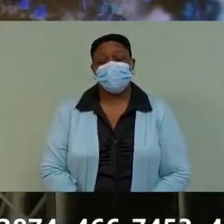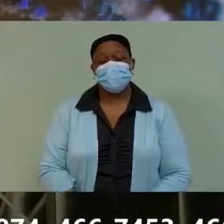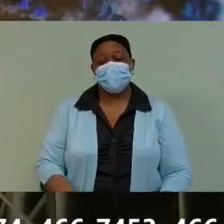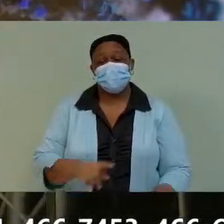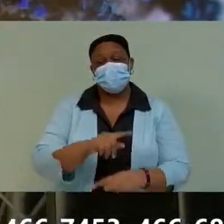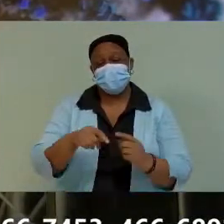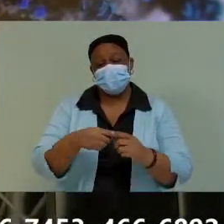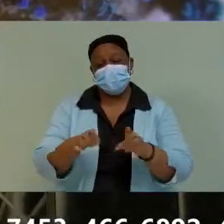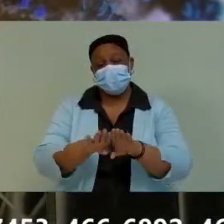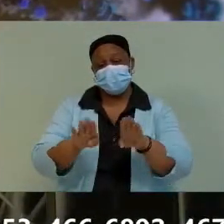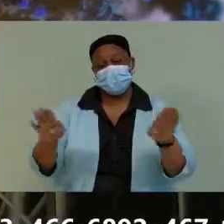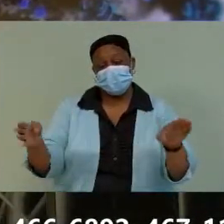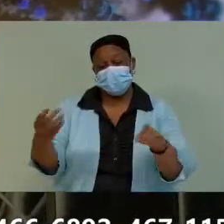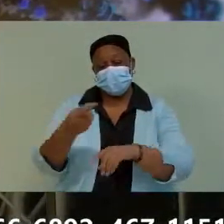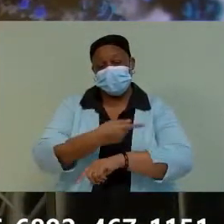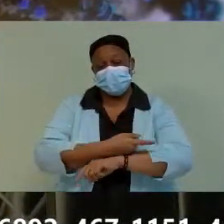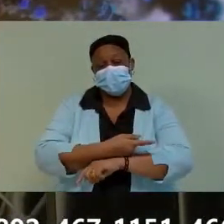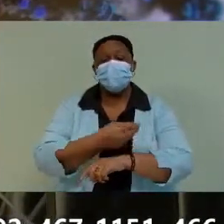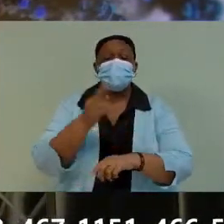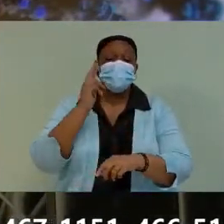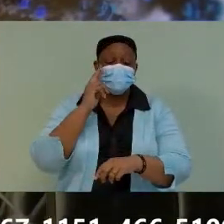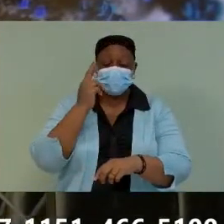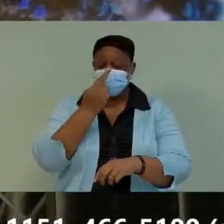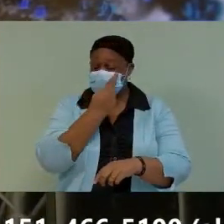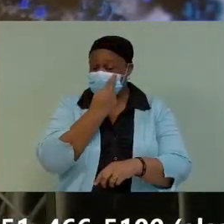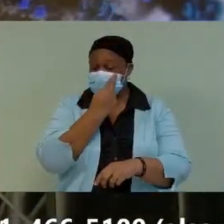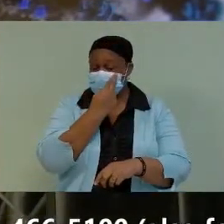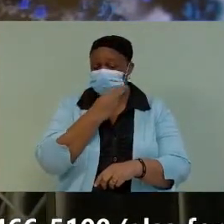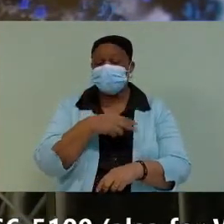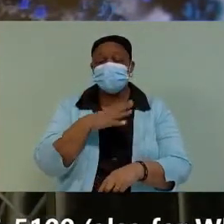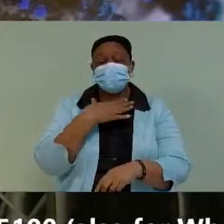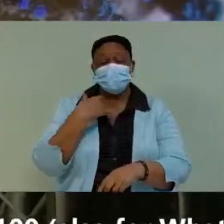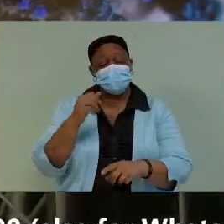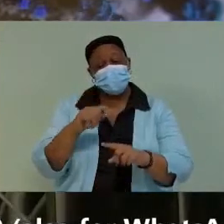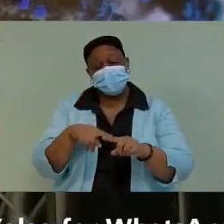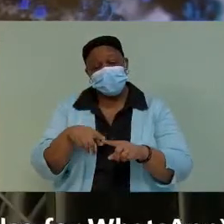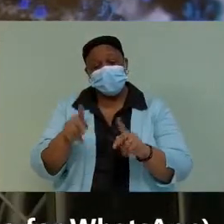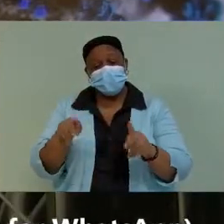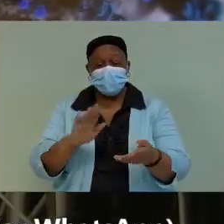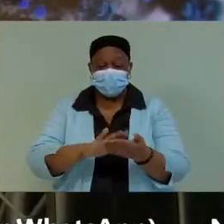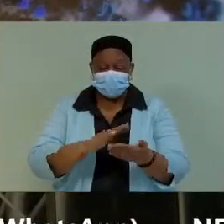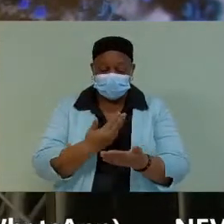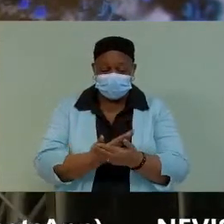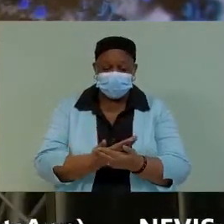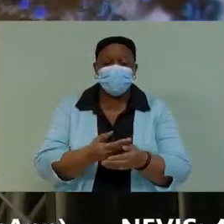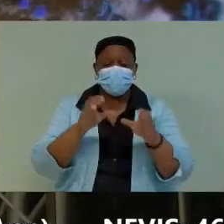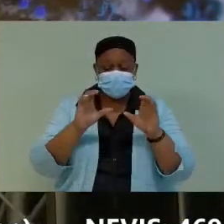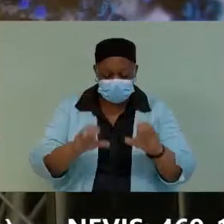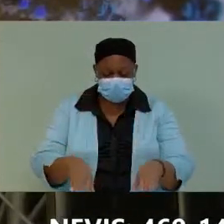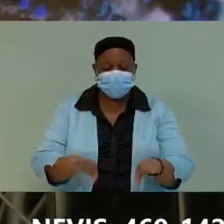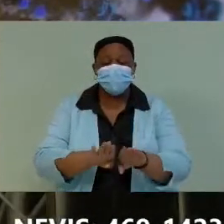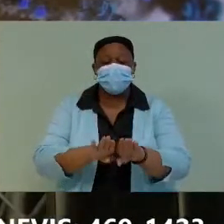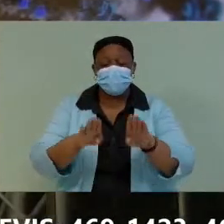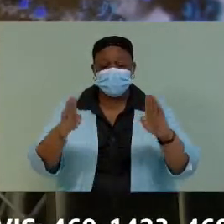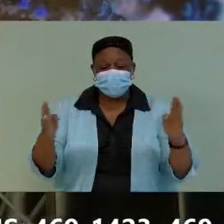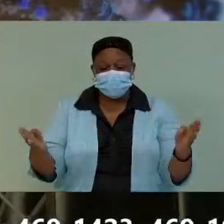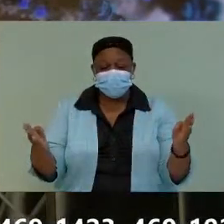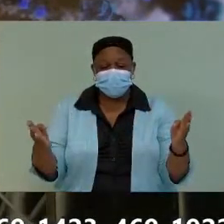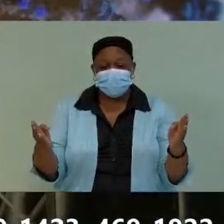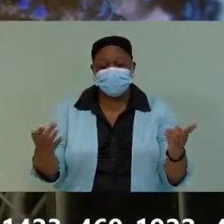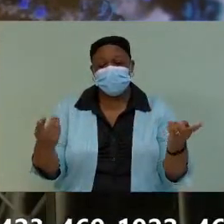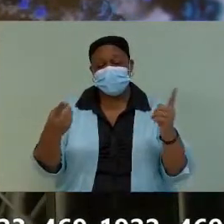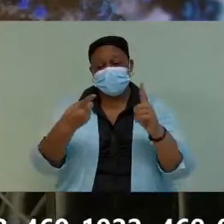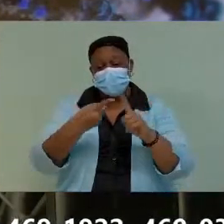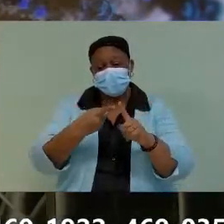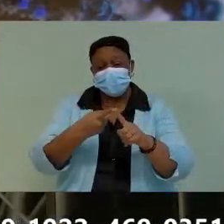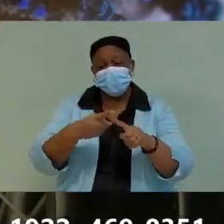limited operation, restaurants and takeaway food vendors may be opened up